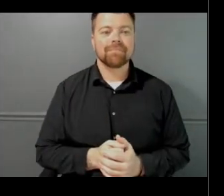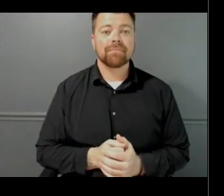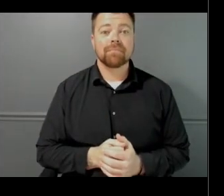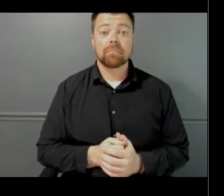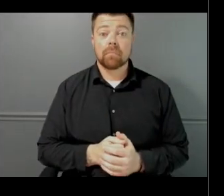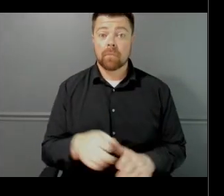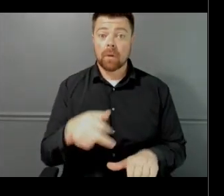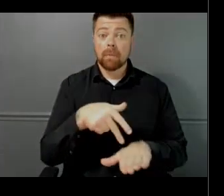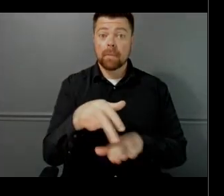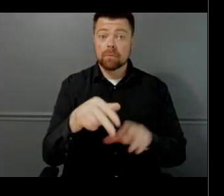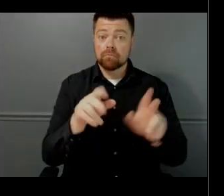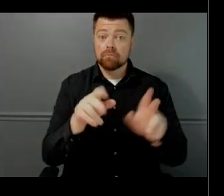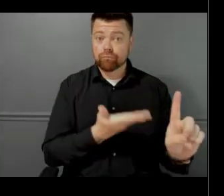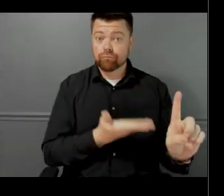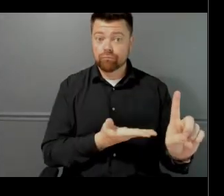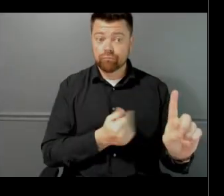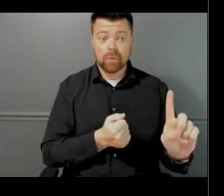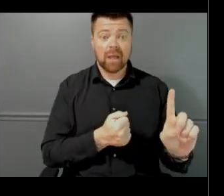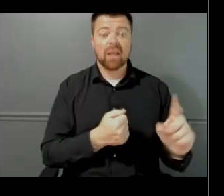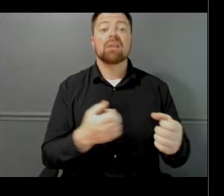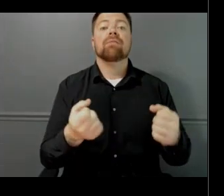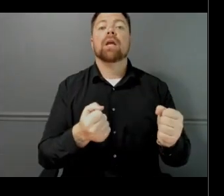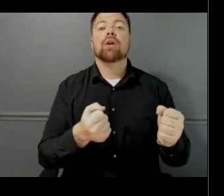Pedestrian and vehicular routes.